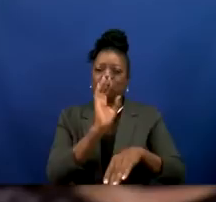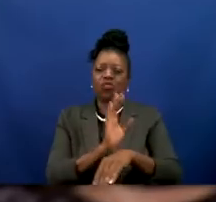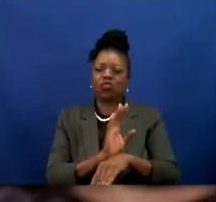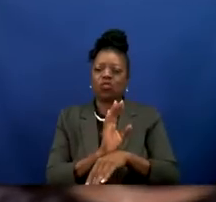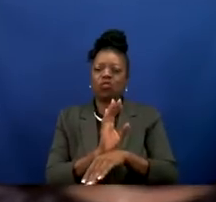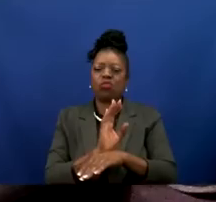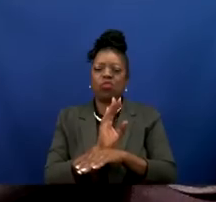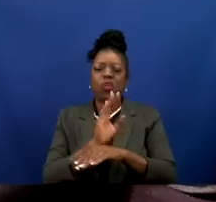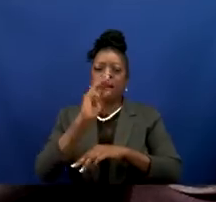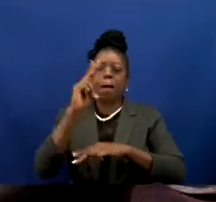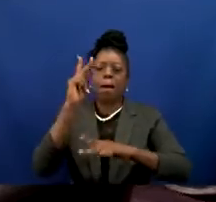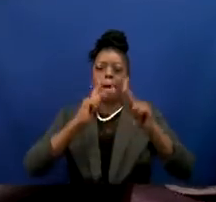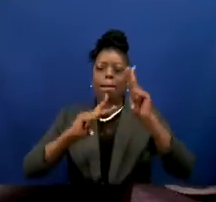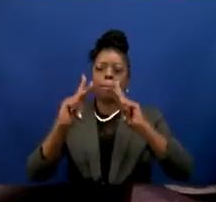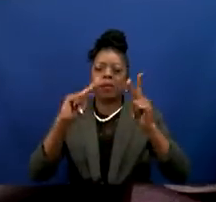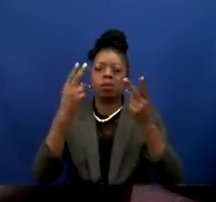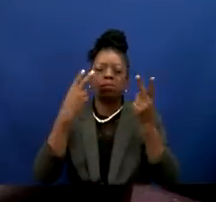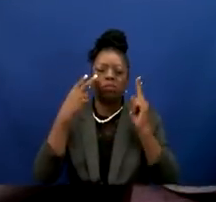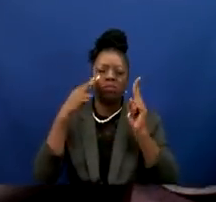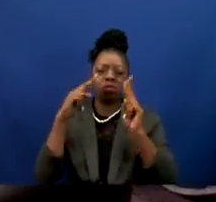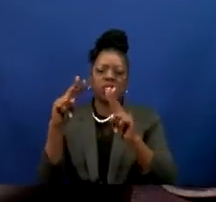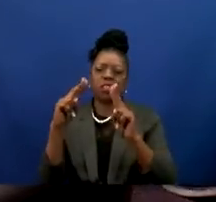need some help.